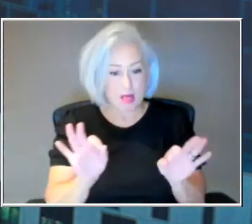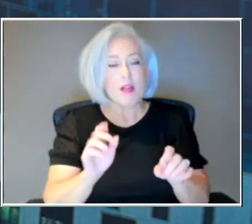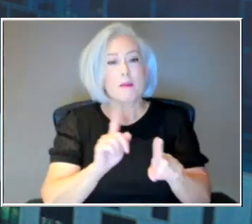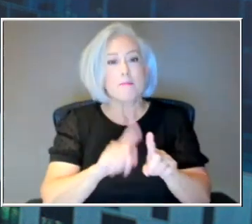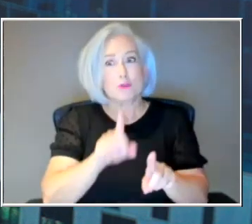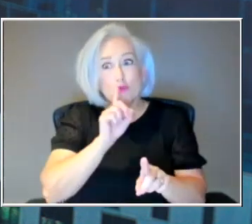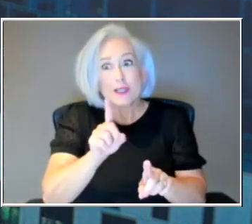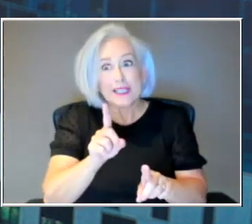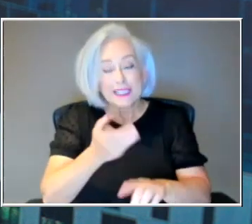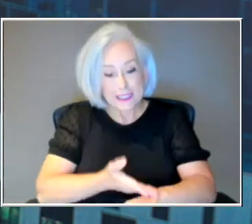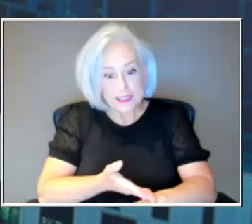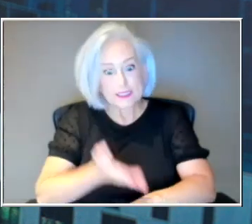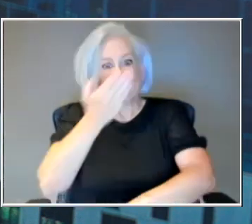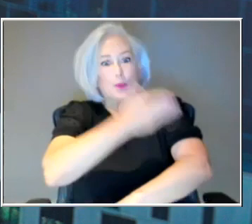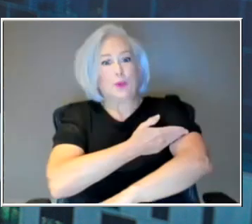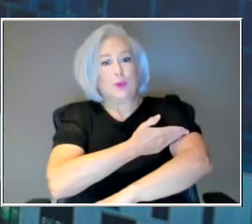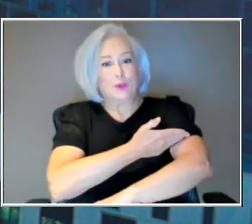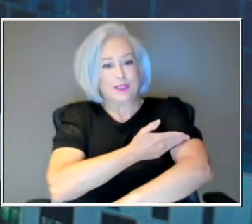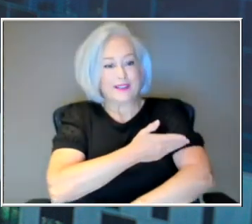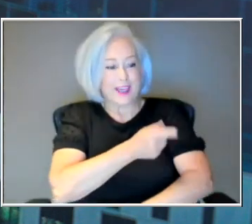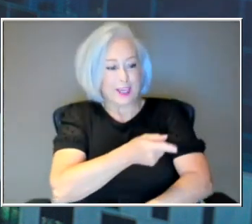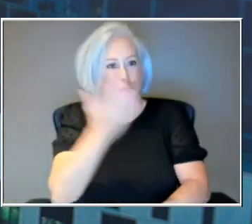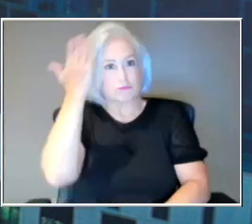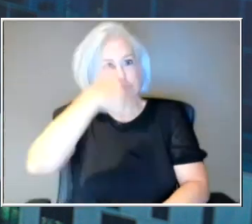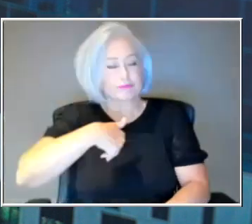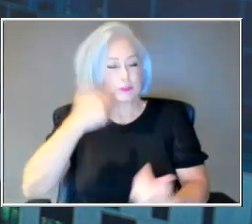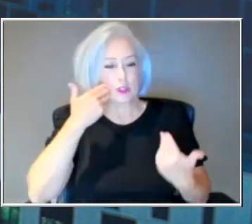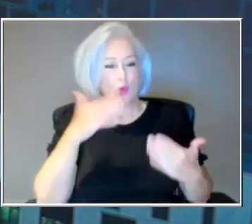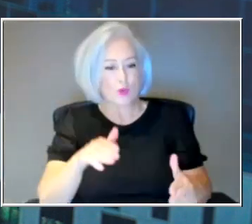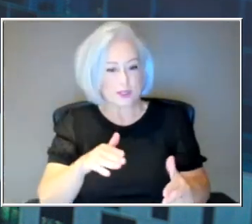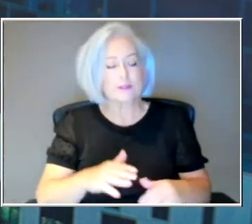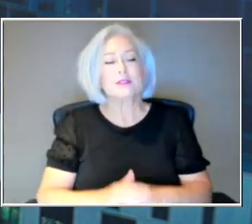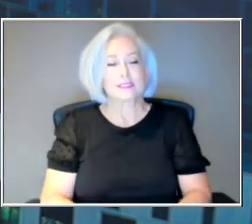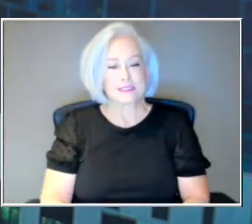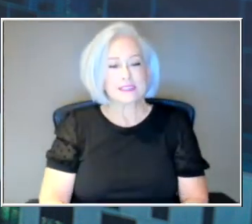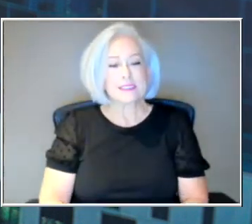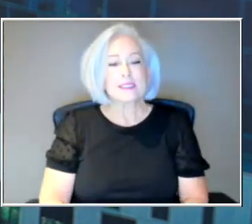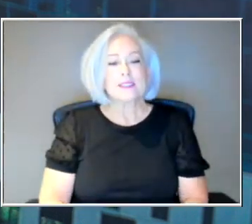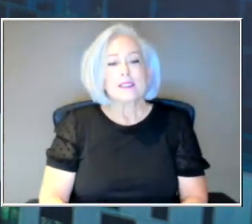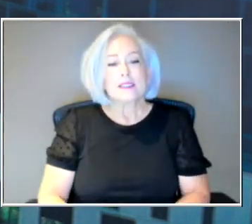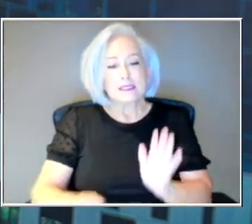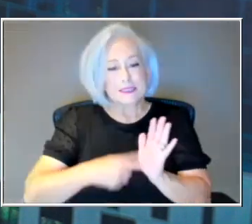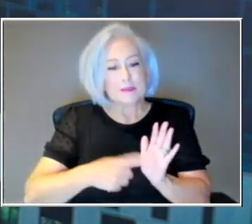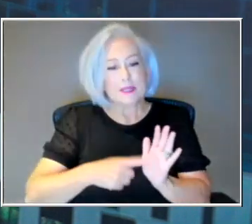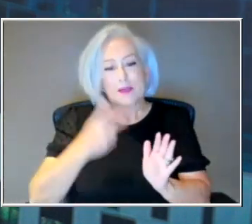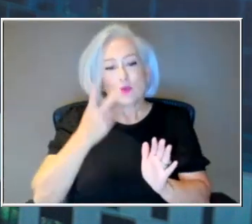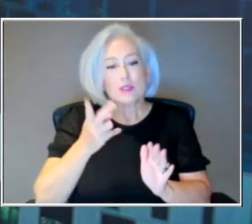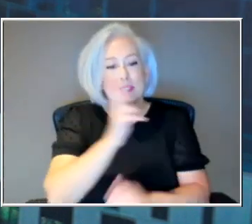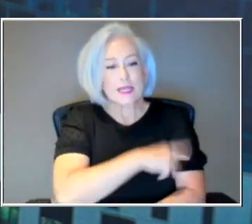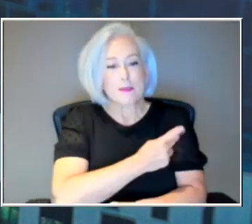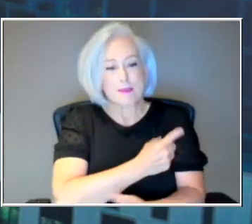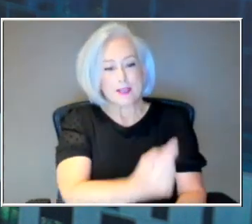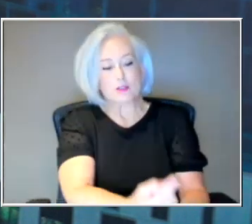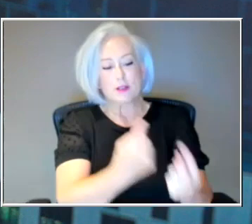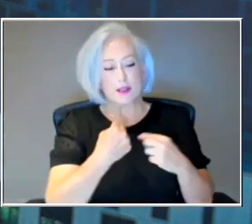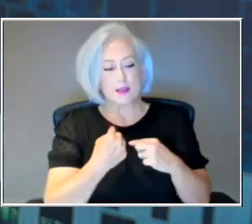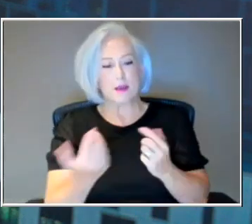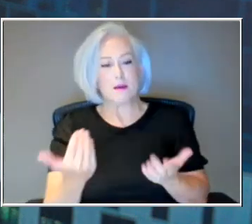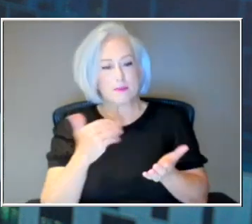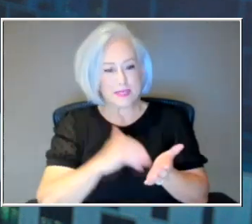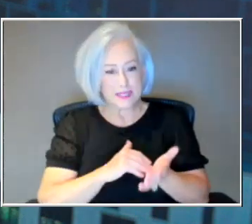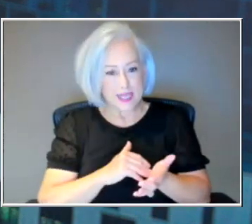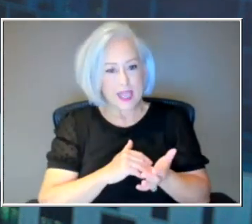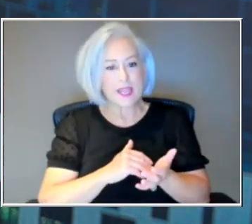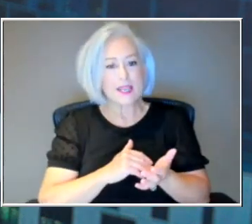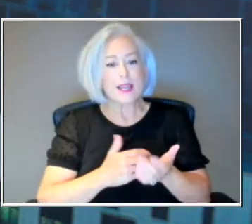strides. We also will see patients that will come back to the unit, and other survivors that we try to connect patients